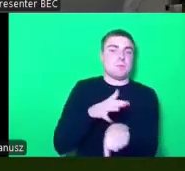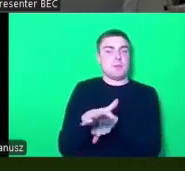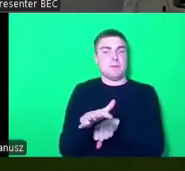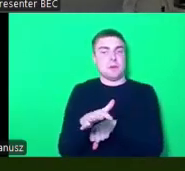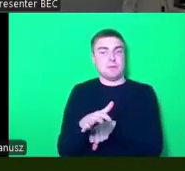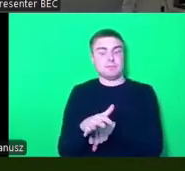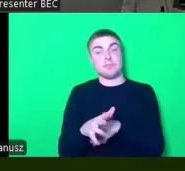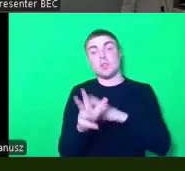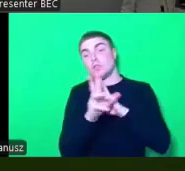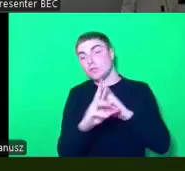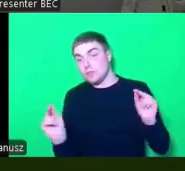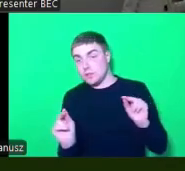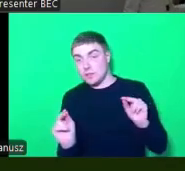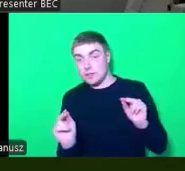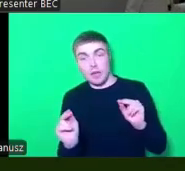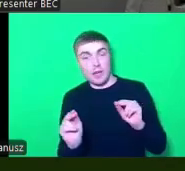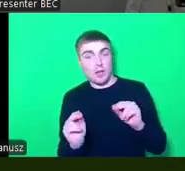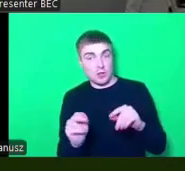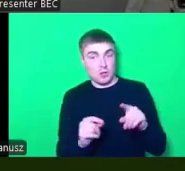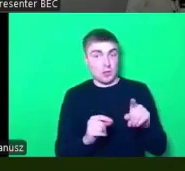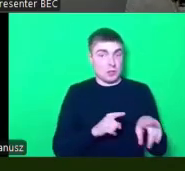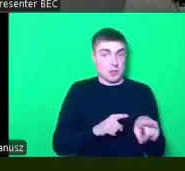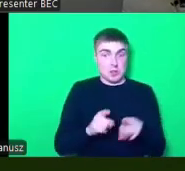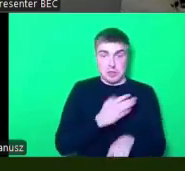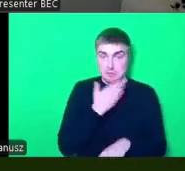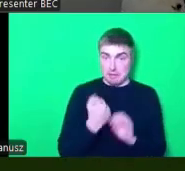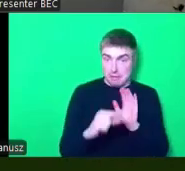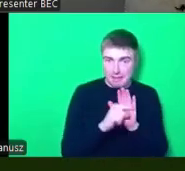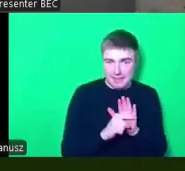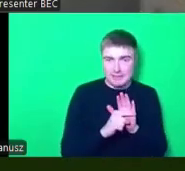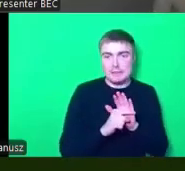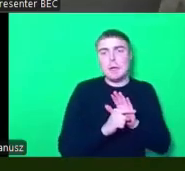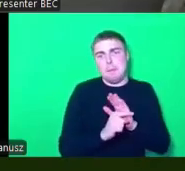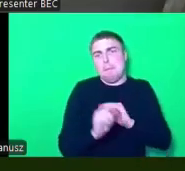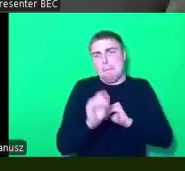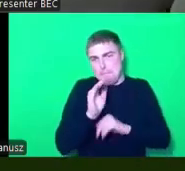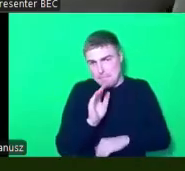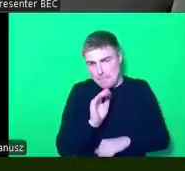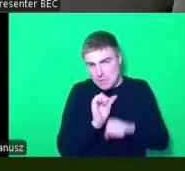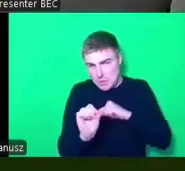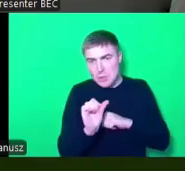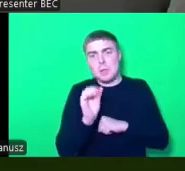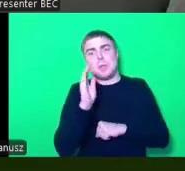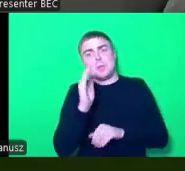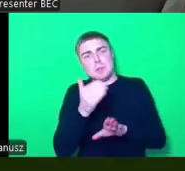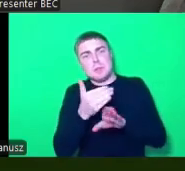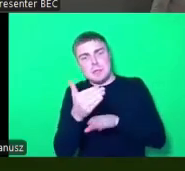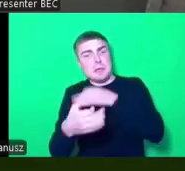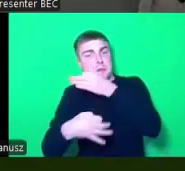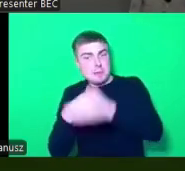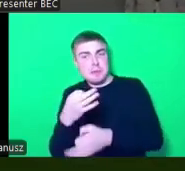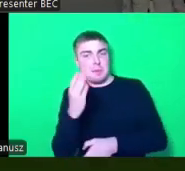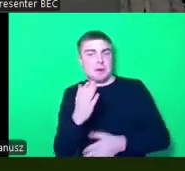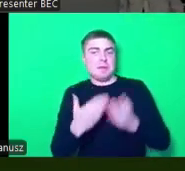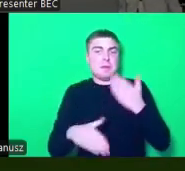have a negative effect. Later on in my story, we will see that tree diversity has very important positive effects on